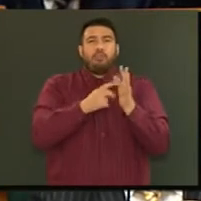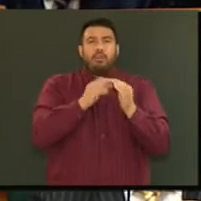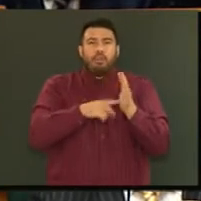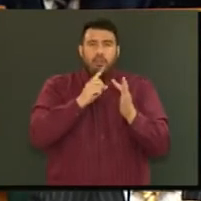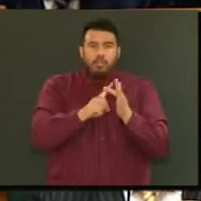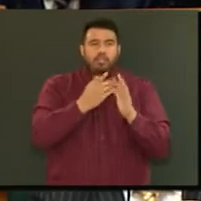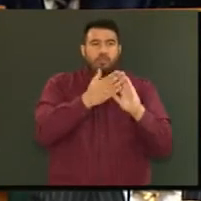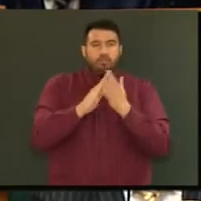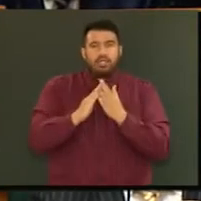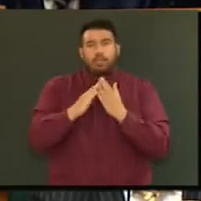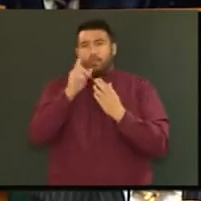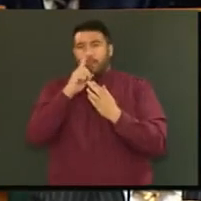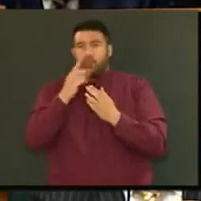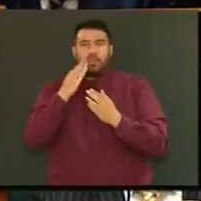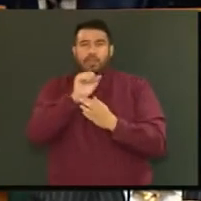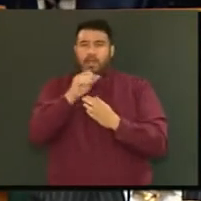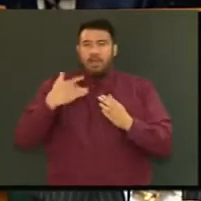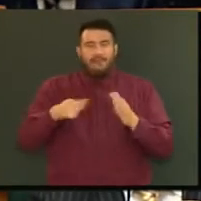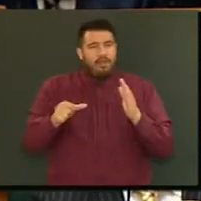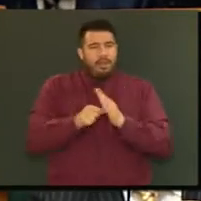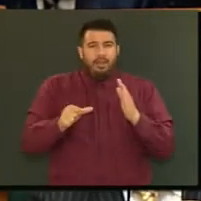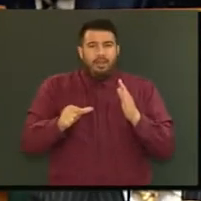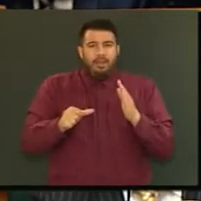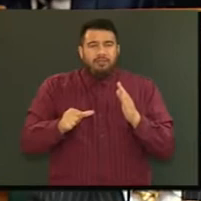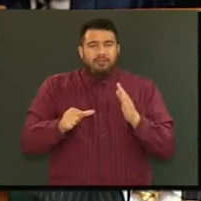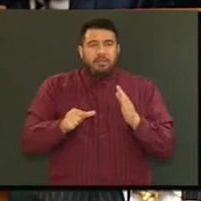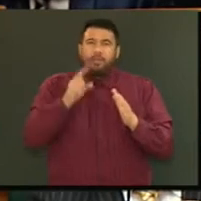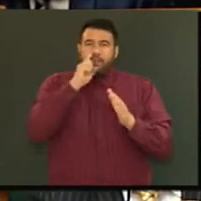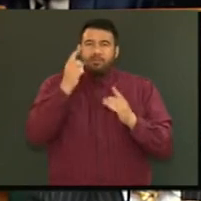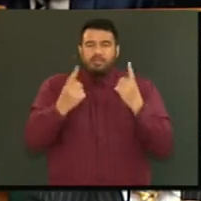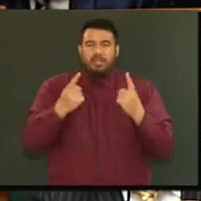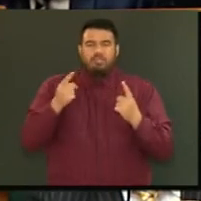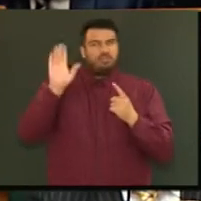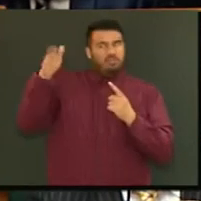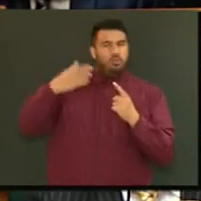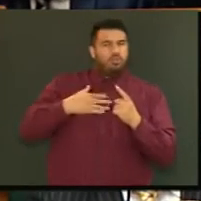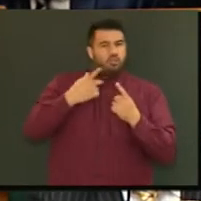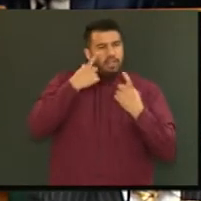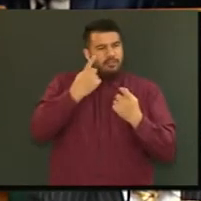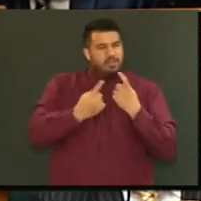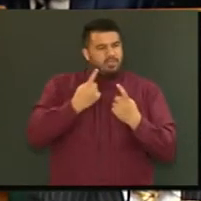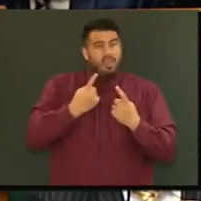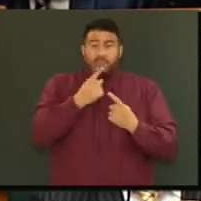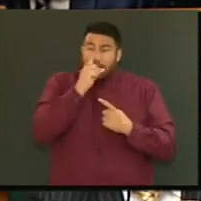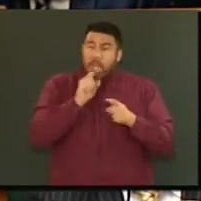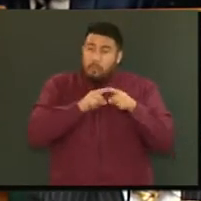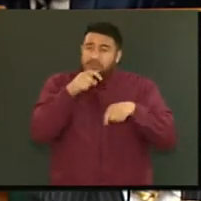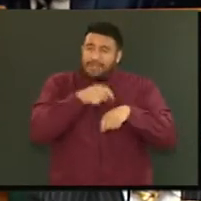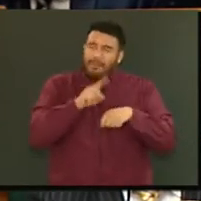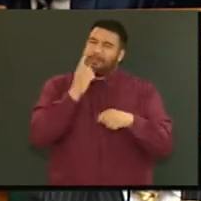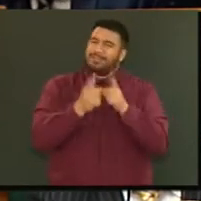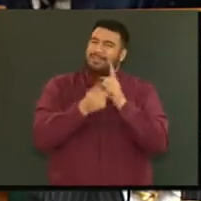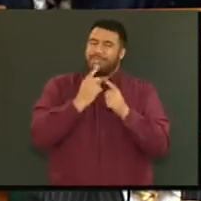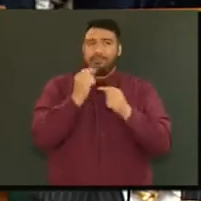down. People generally prefer to look after themselves, and for the most part they can. But when